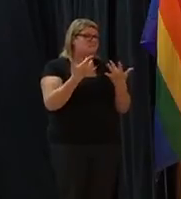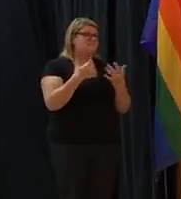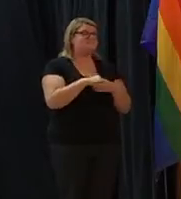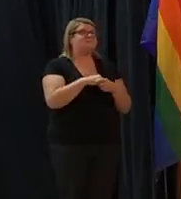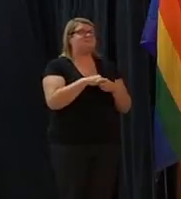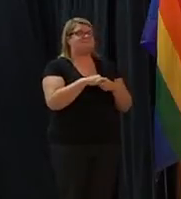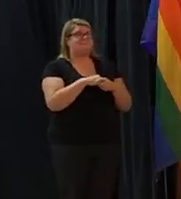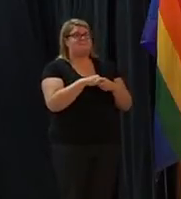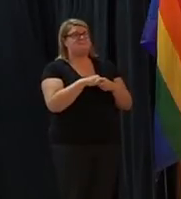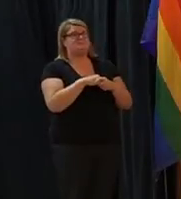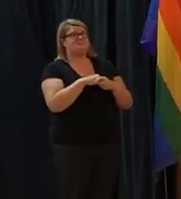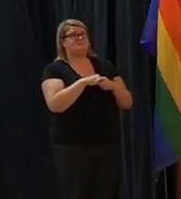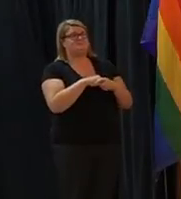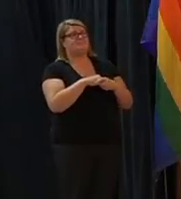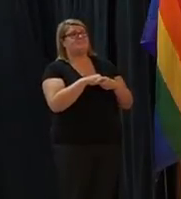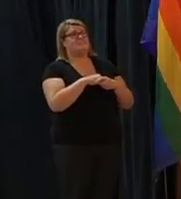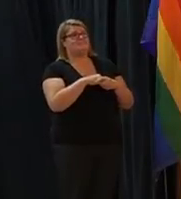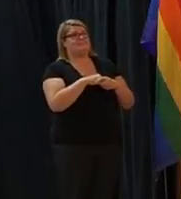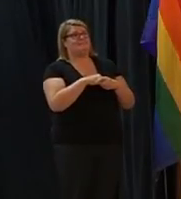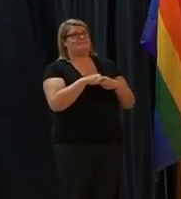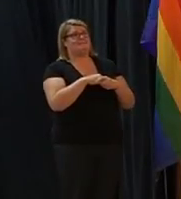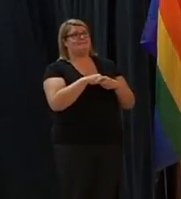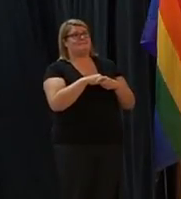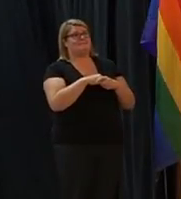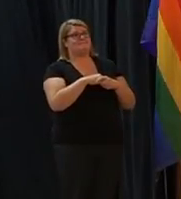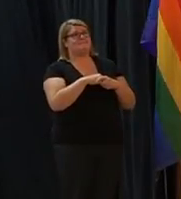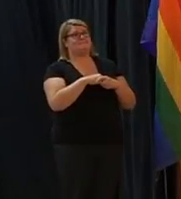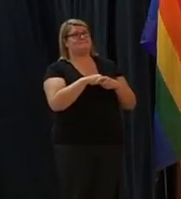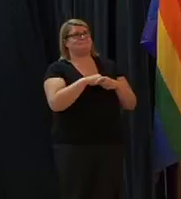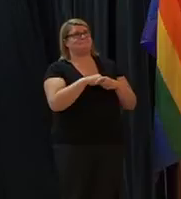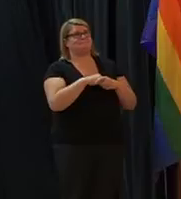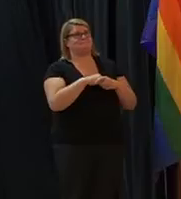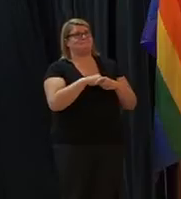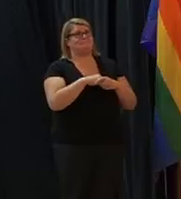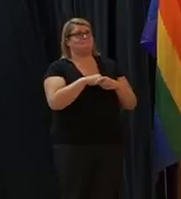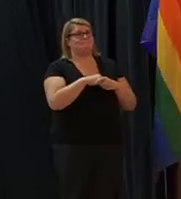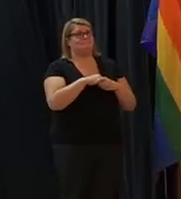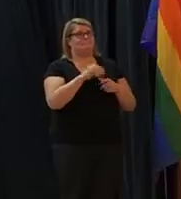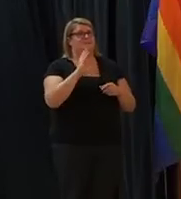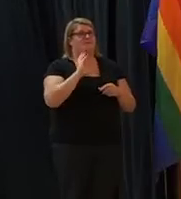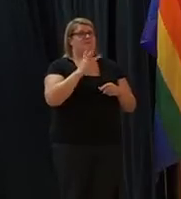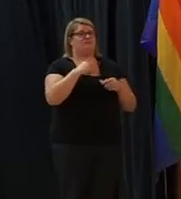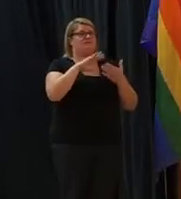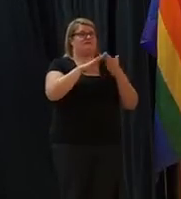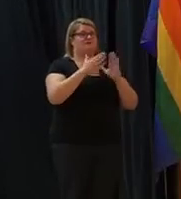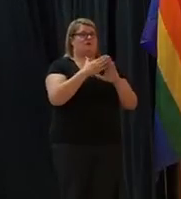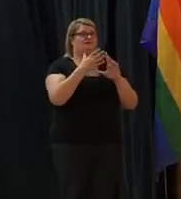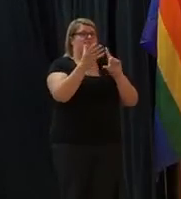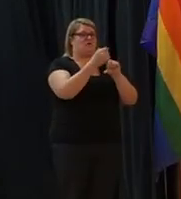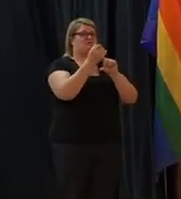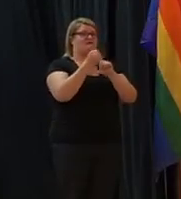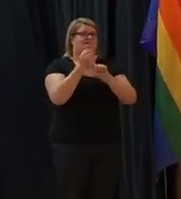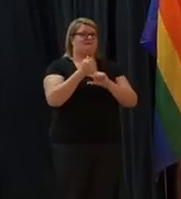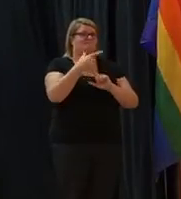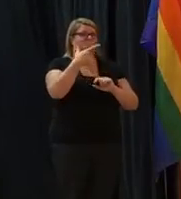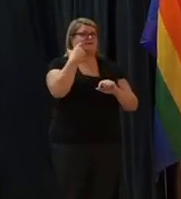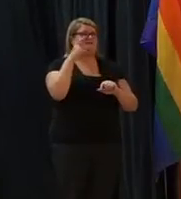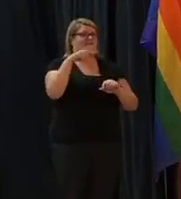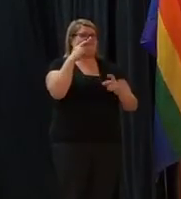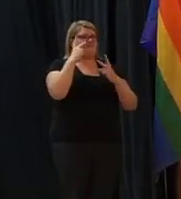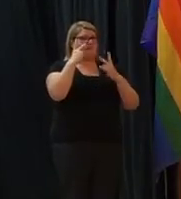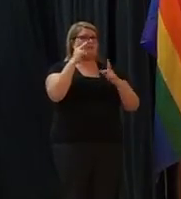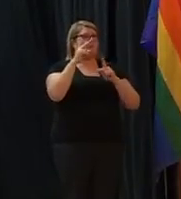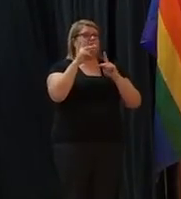facing between arrests. They are the most targeted people within the community because they are visible. Anyone can see.